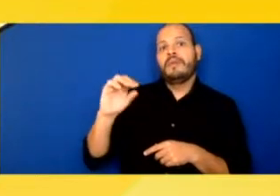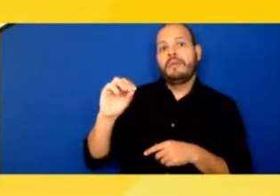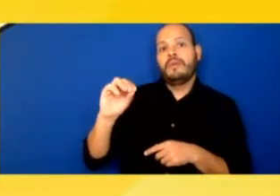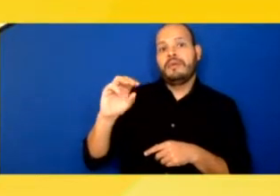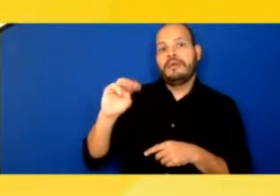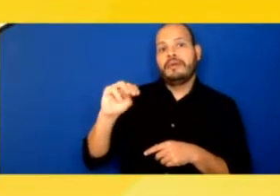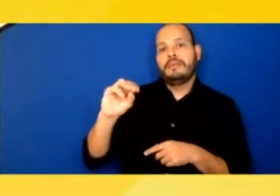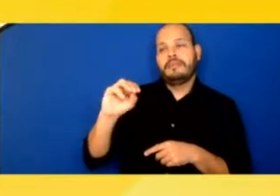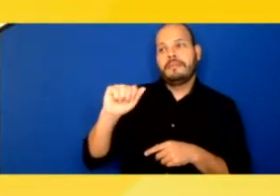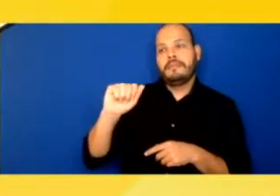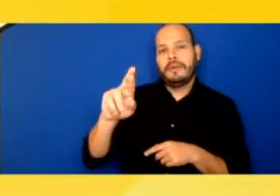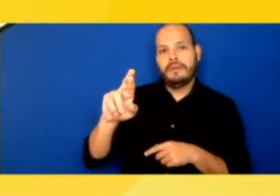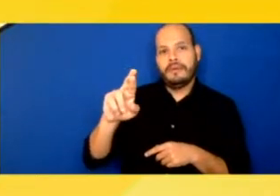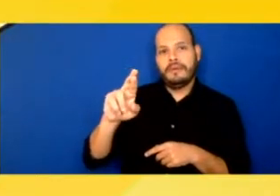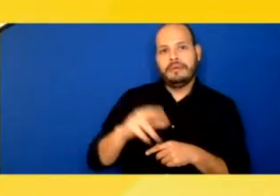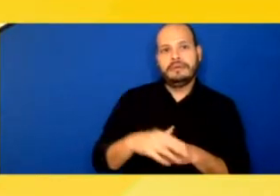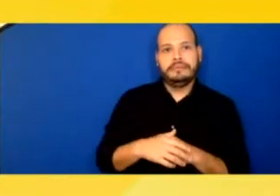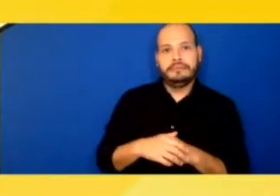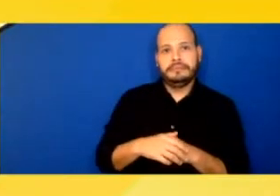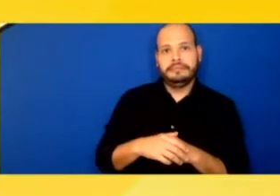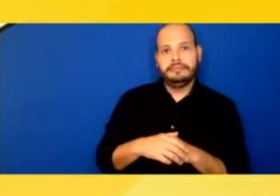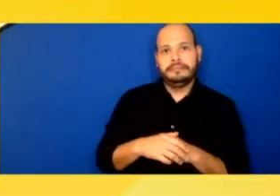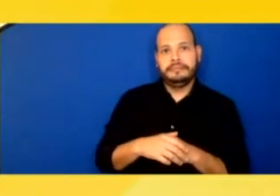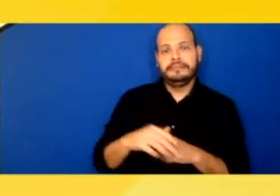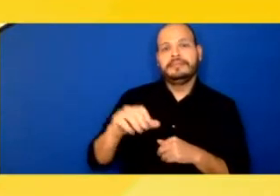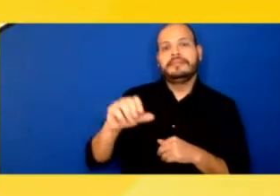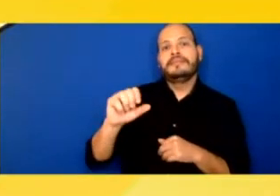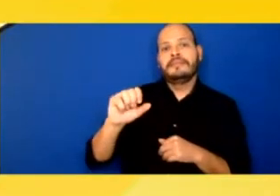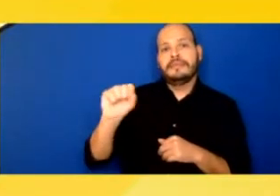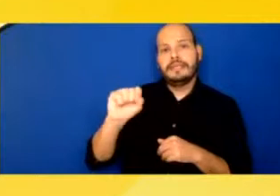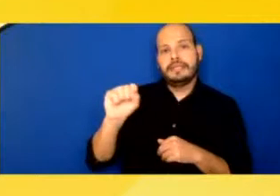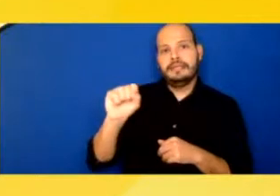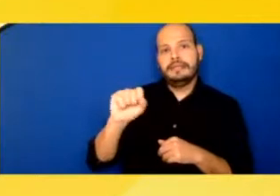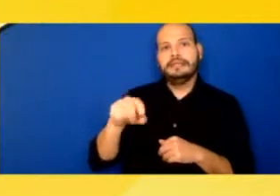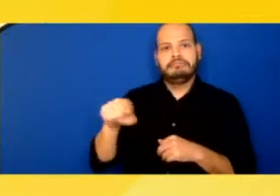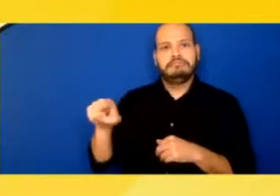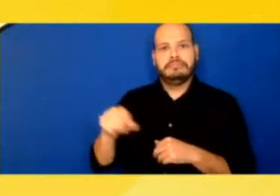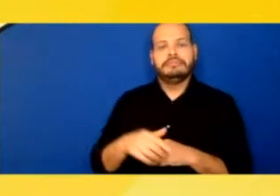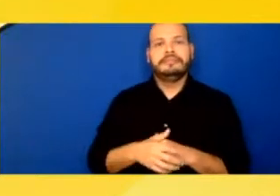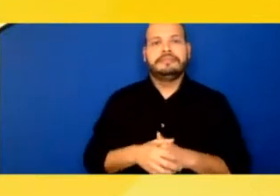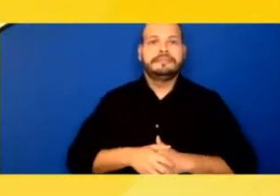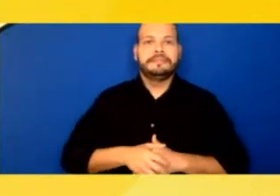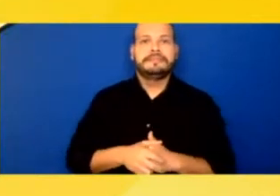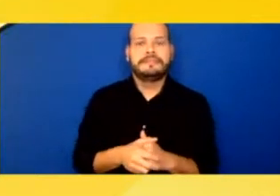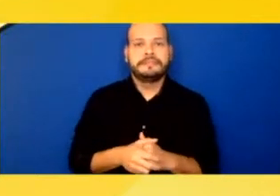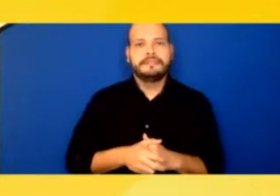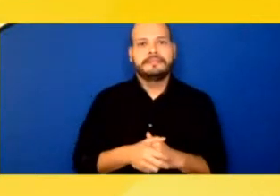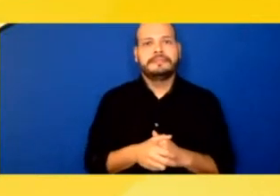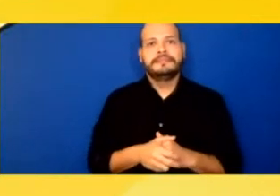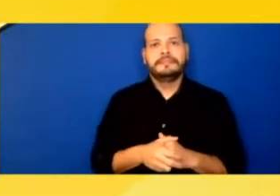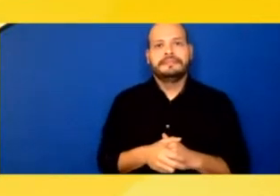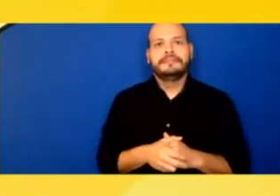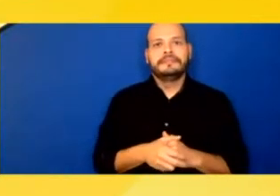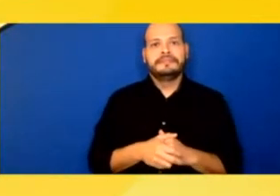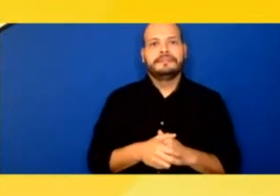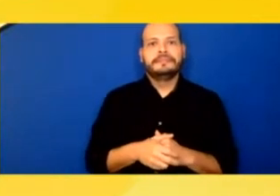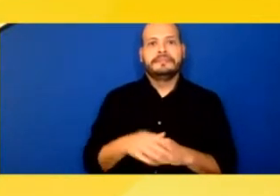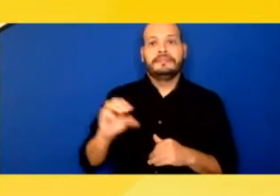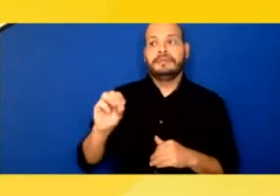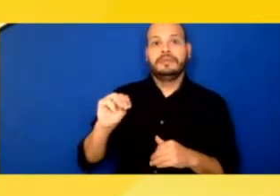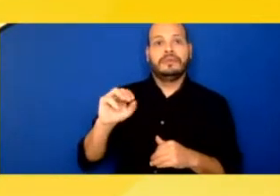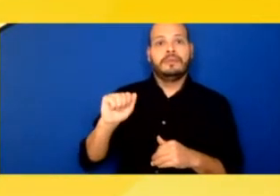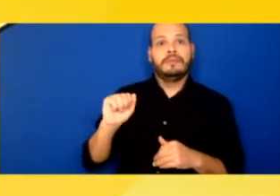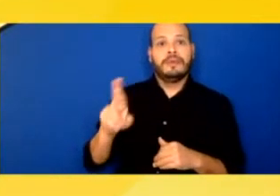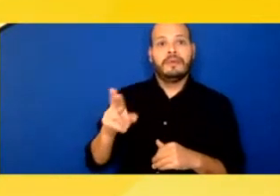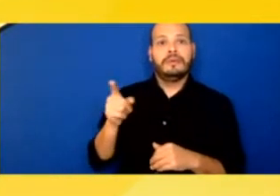well, and I should say that Omar Suleiman is maybe running a little late. There's been a death in the family. So if he does not